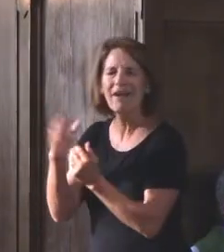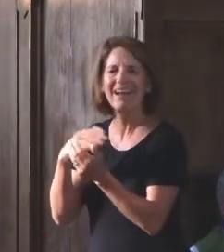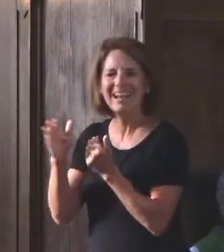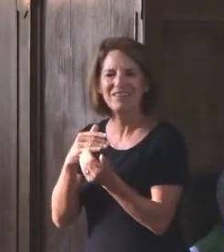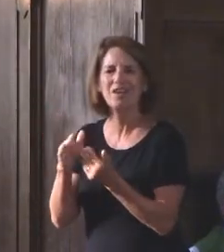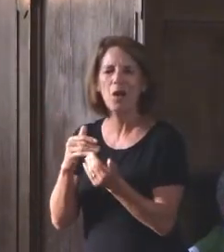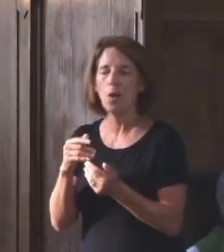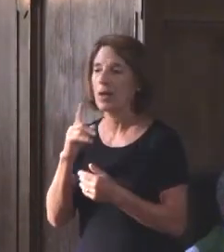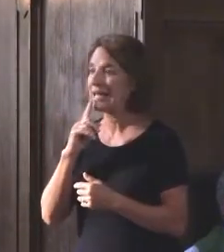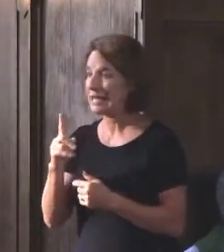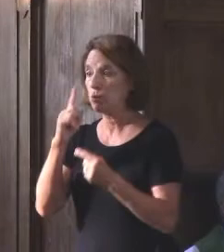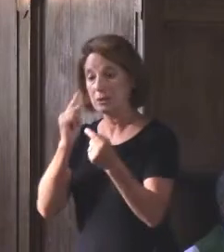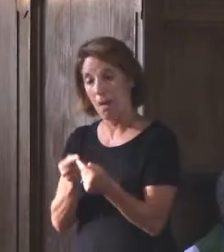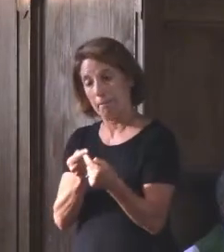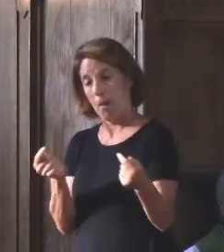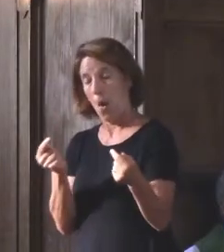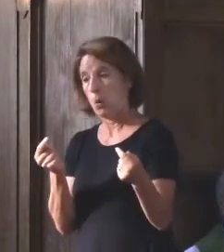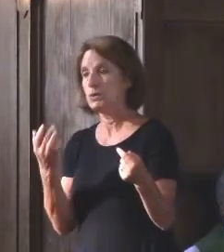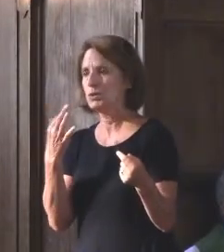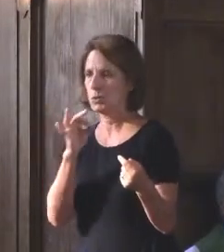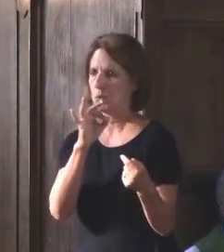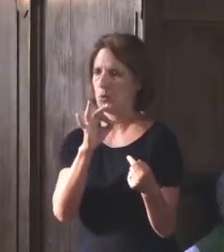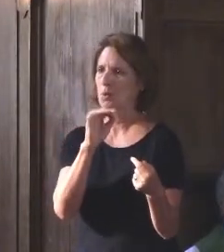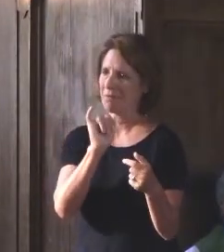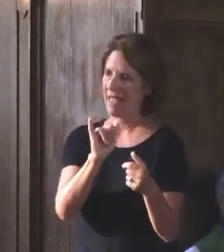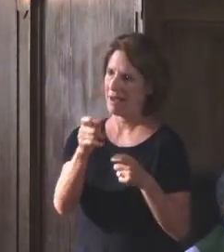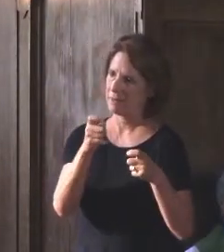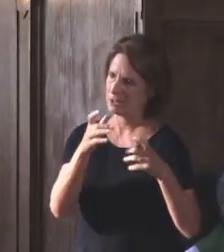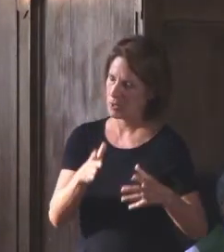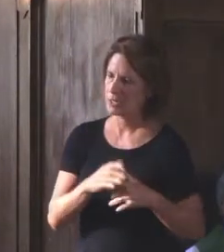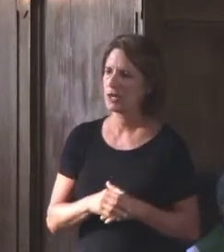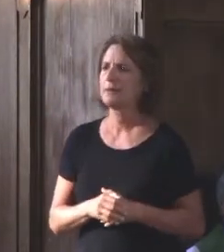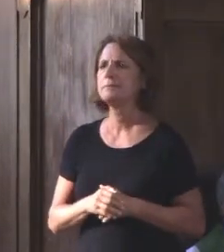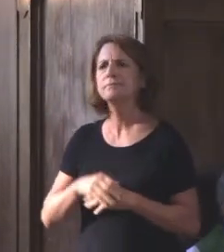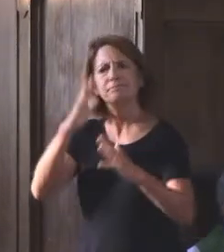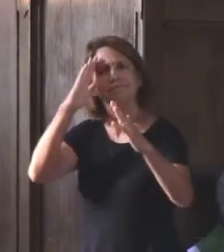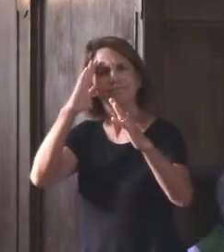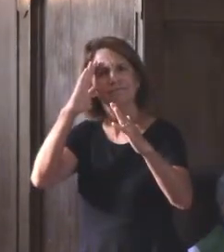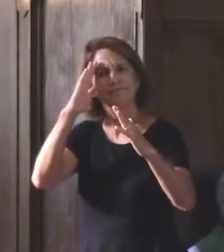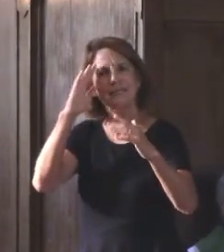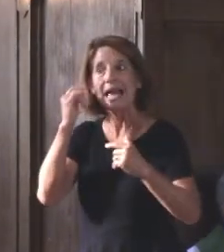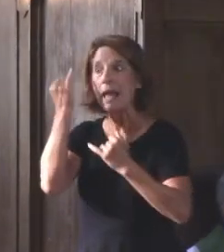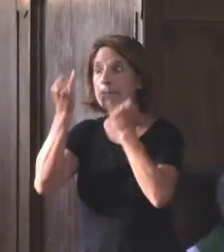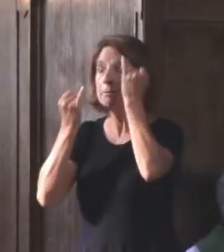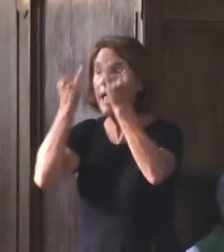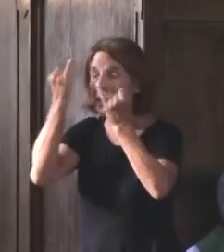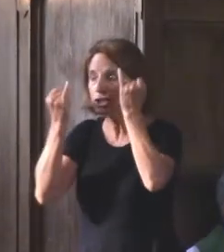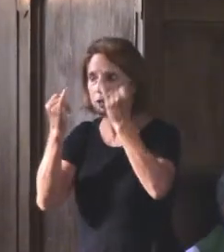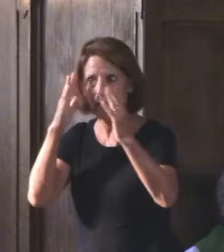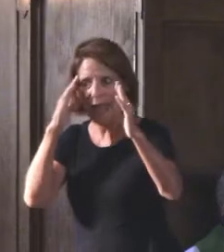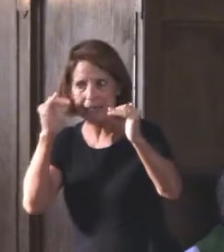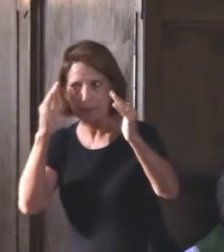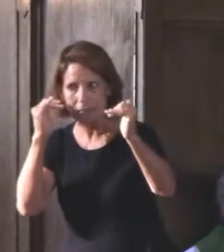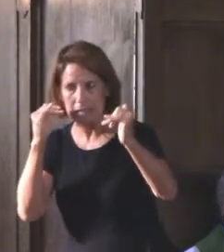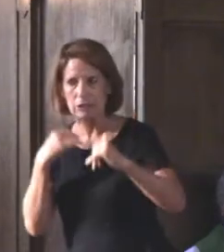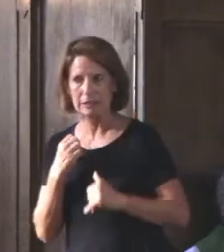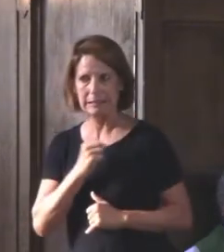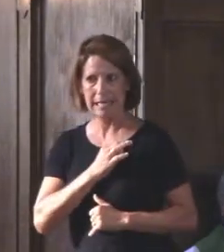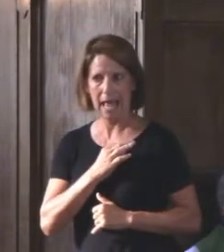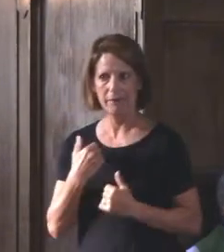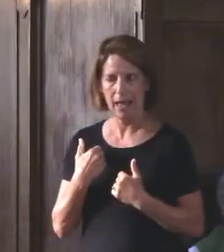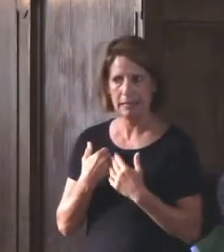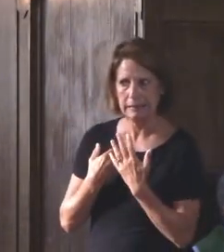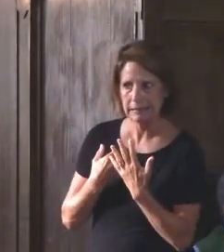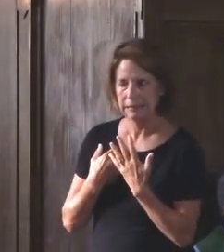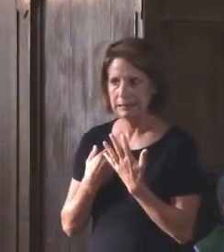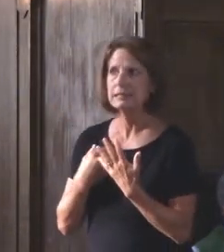diametrically opposed. Well, you can imagine the expectations that the staffers probably had. They probably figured, well, yeah,